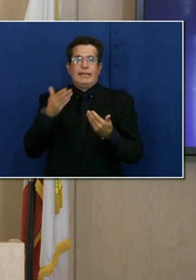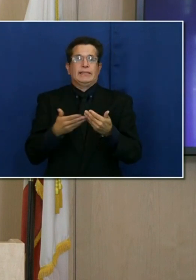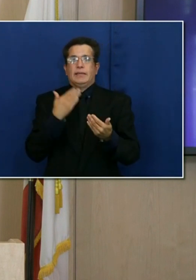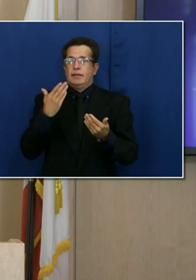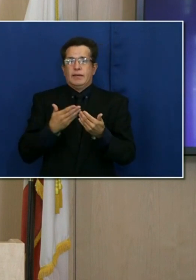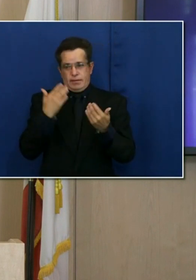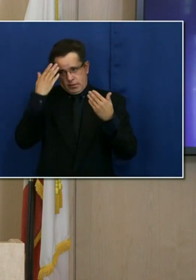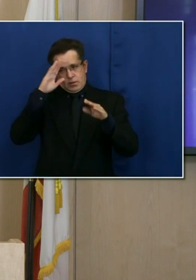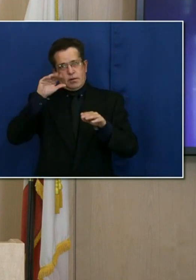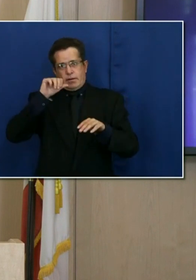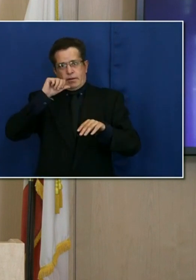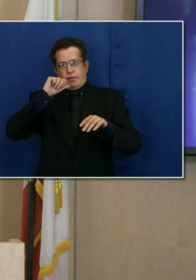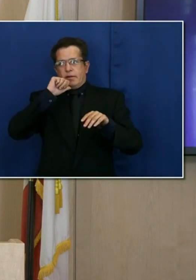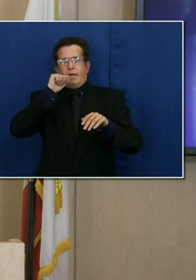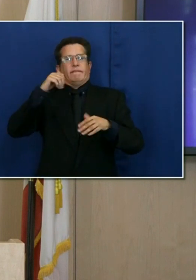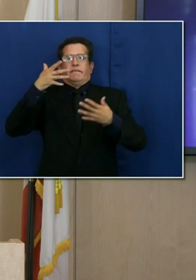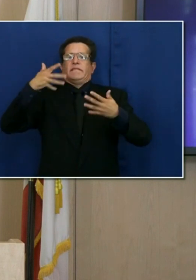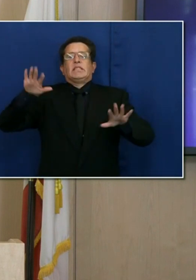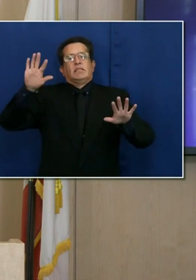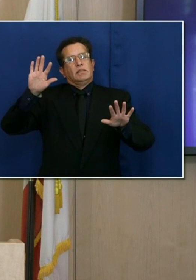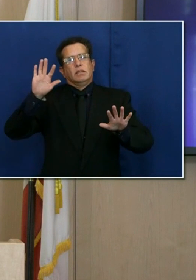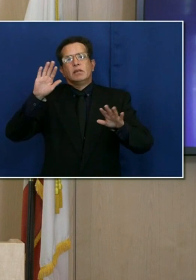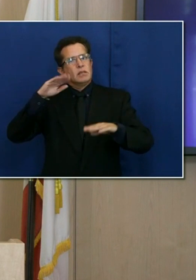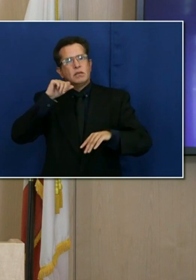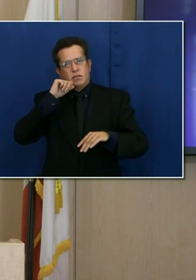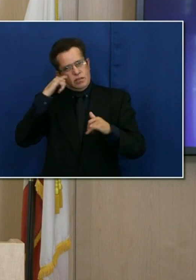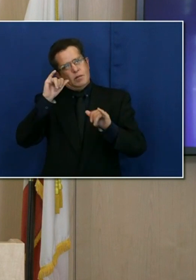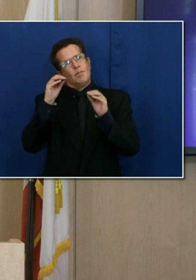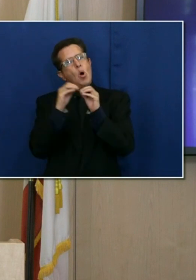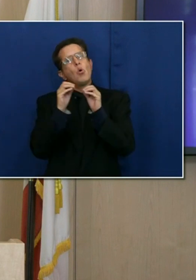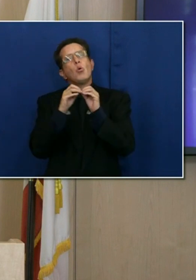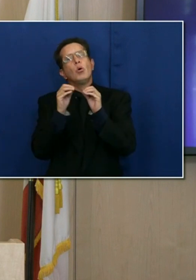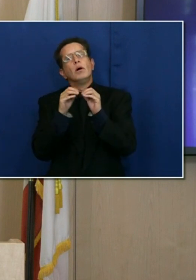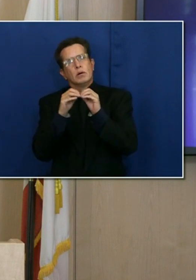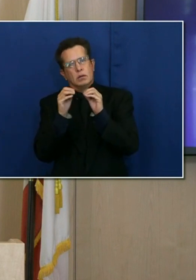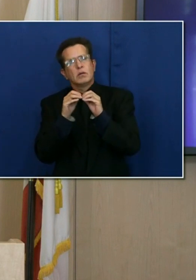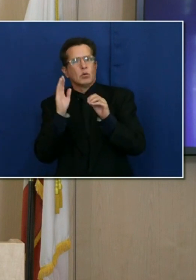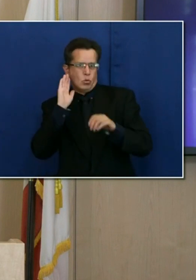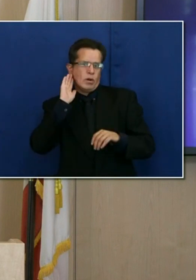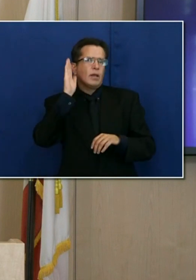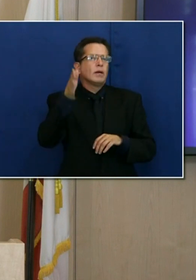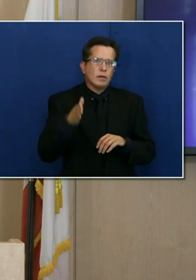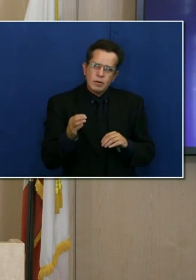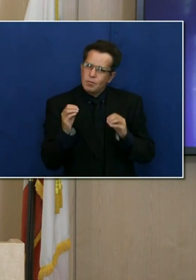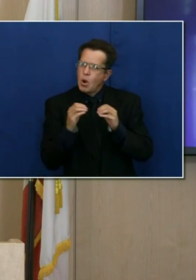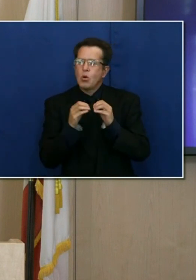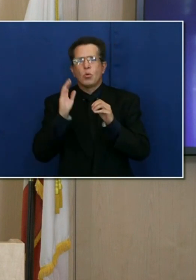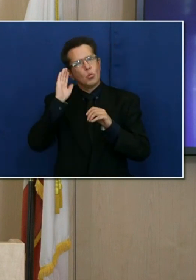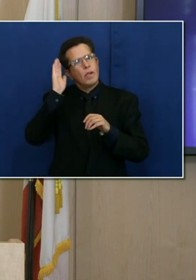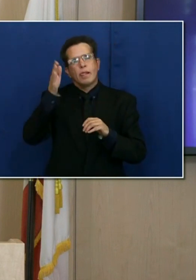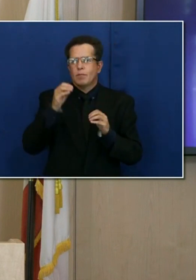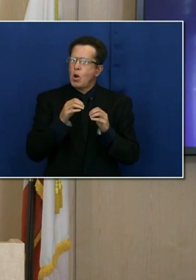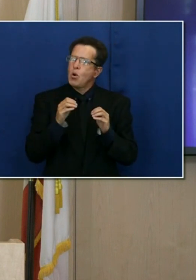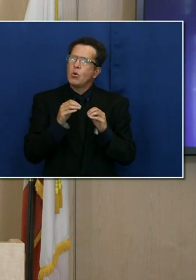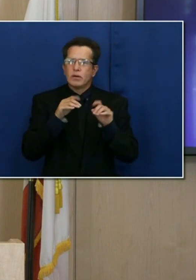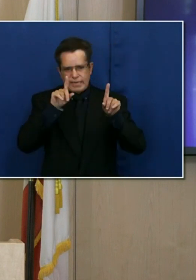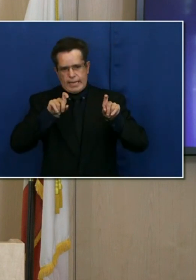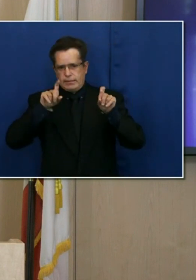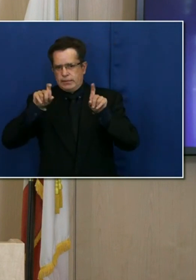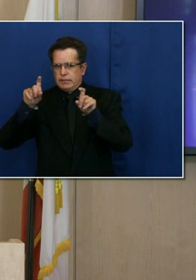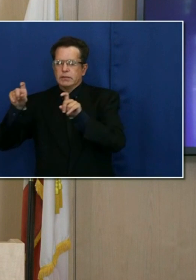that we're satisfied, far from it. We want to do a lot more testing, and I guarantee you we will be doing a lot more